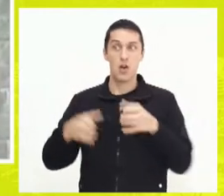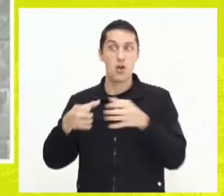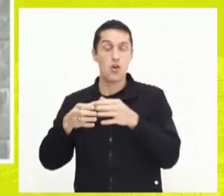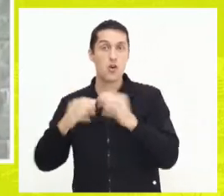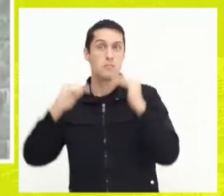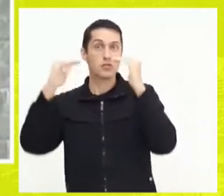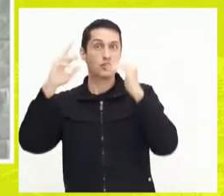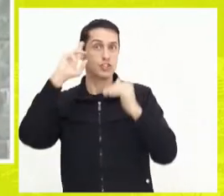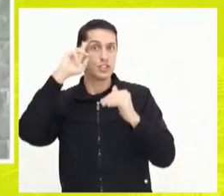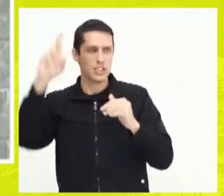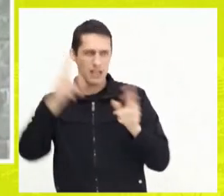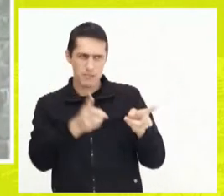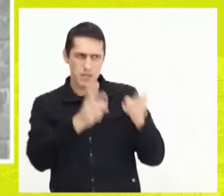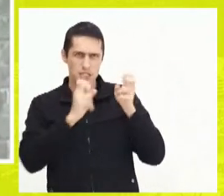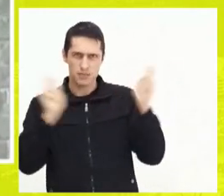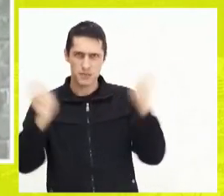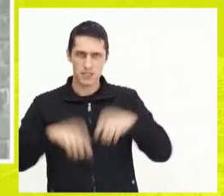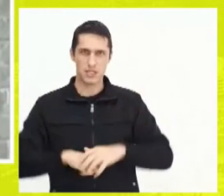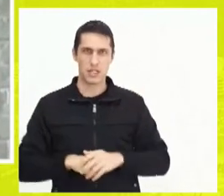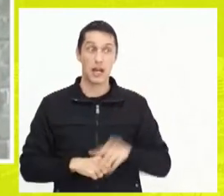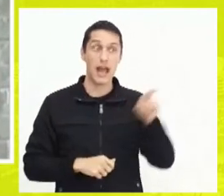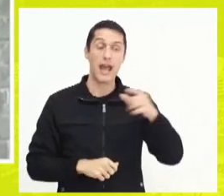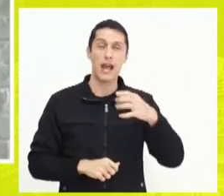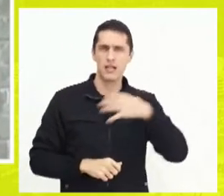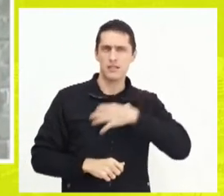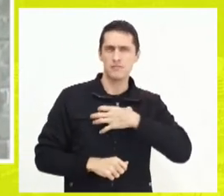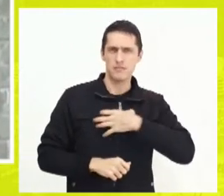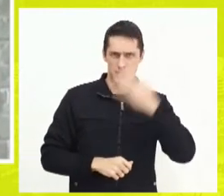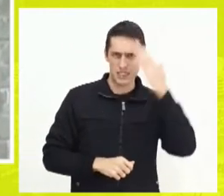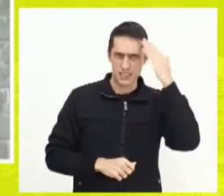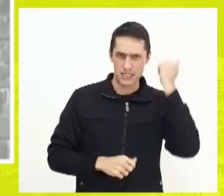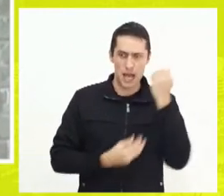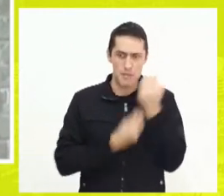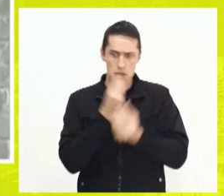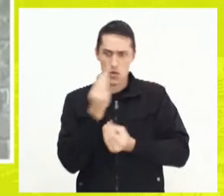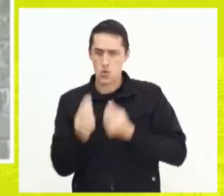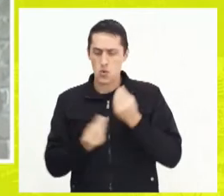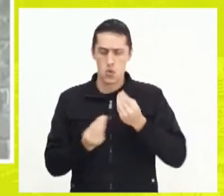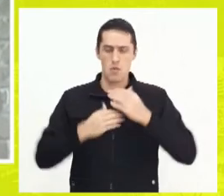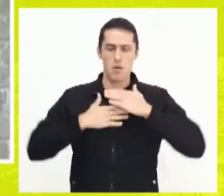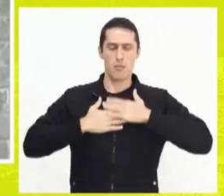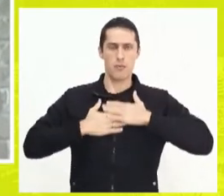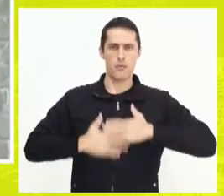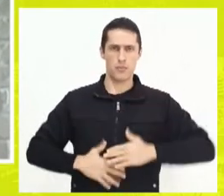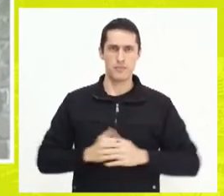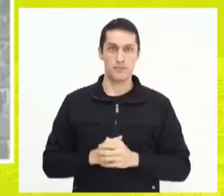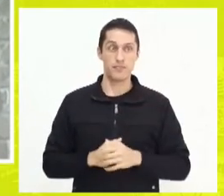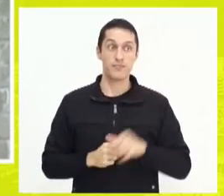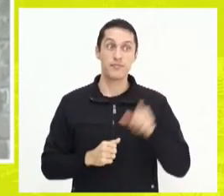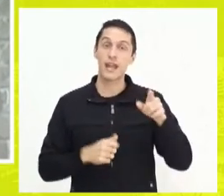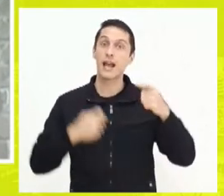recognize it they do they know how to deal with that is there a protocol he is in burnout he needs